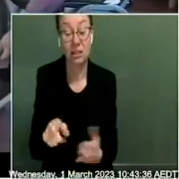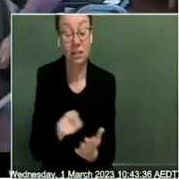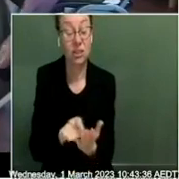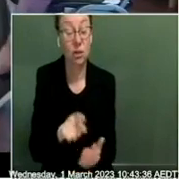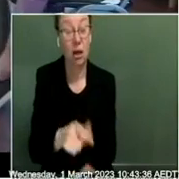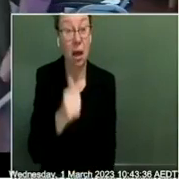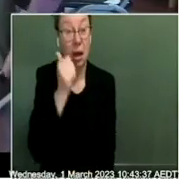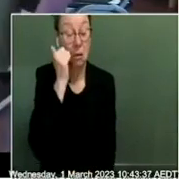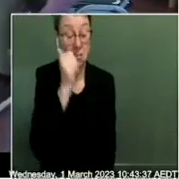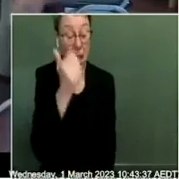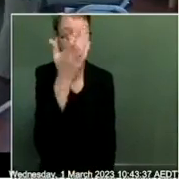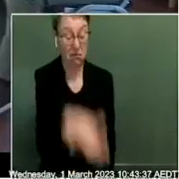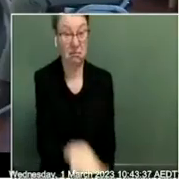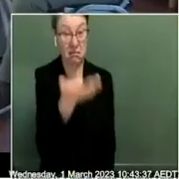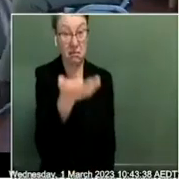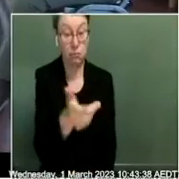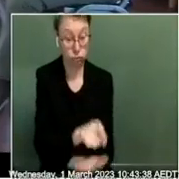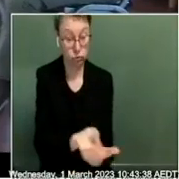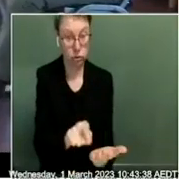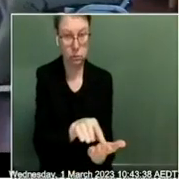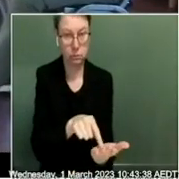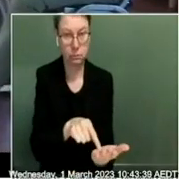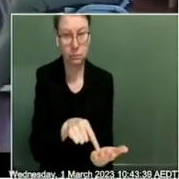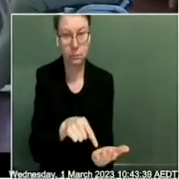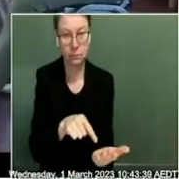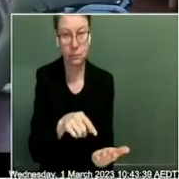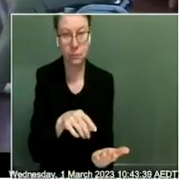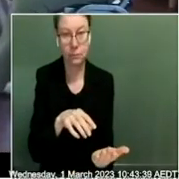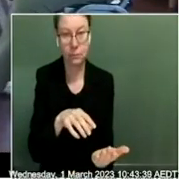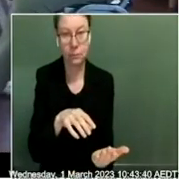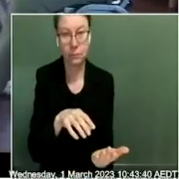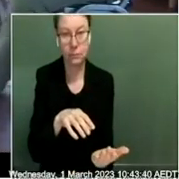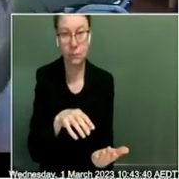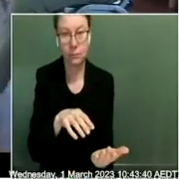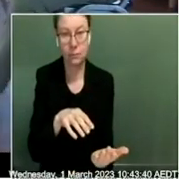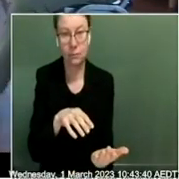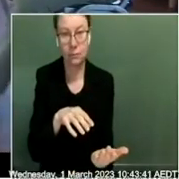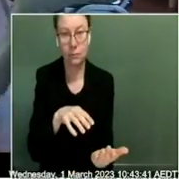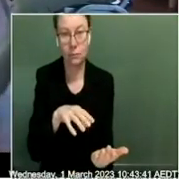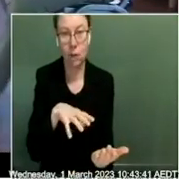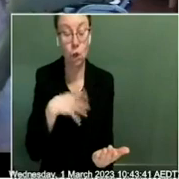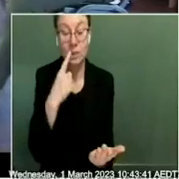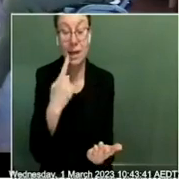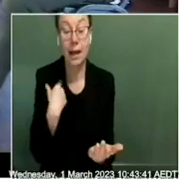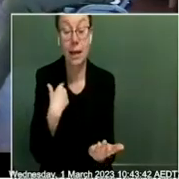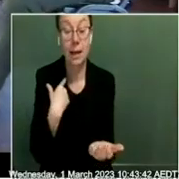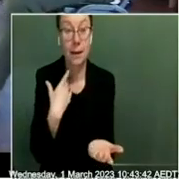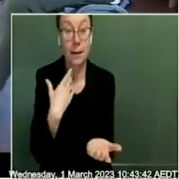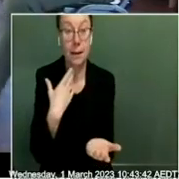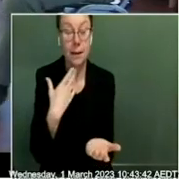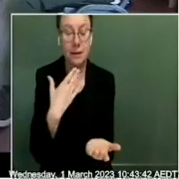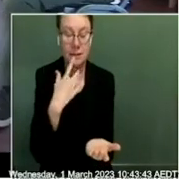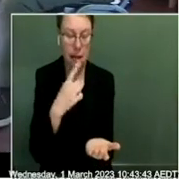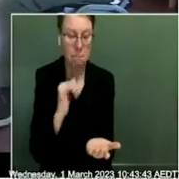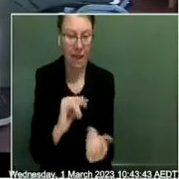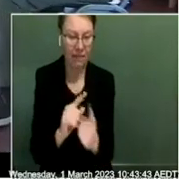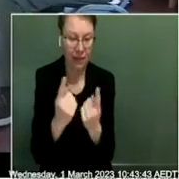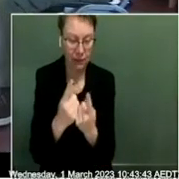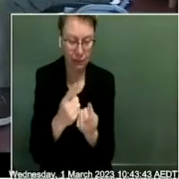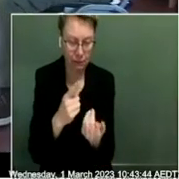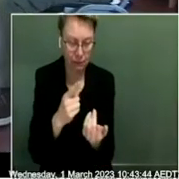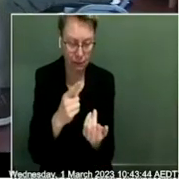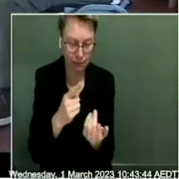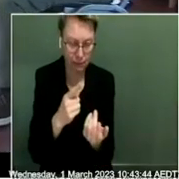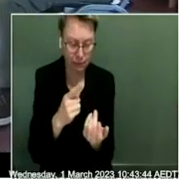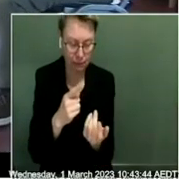I don't want to disrespect my mother in saying any of those words. Yeah. But certainly we could ask